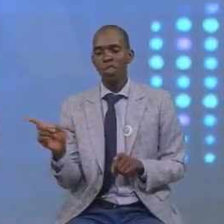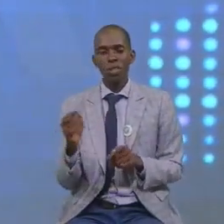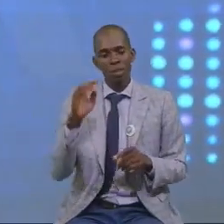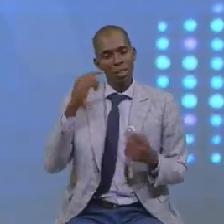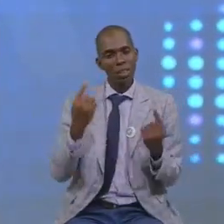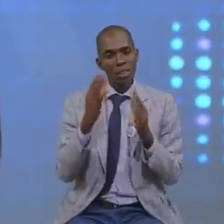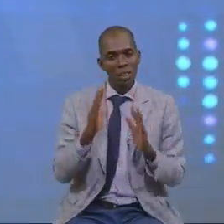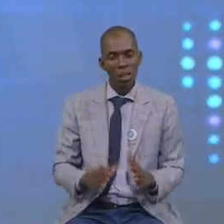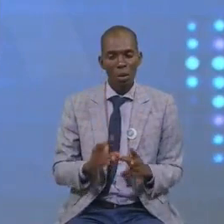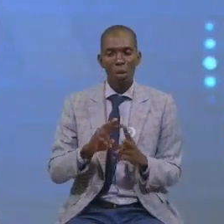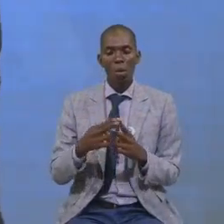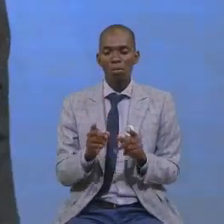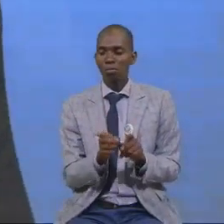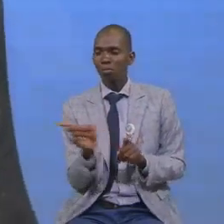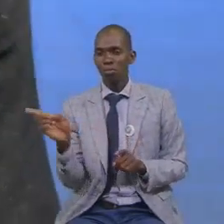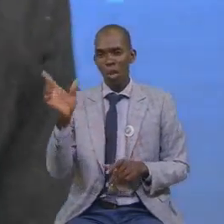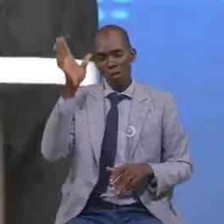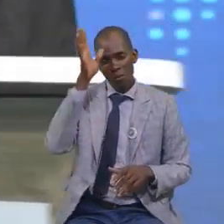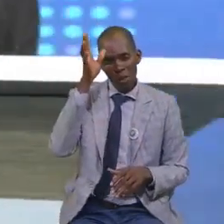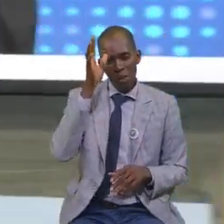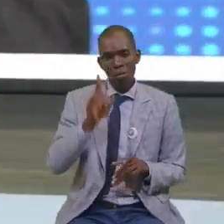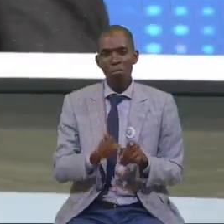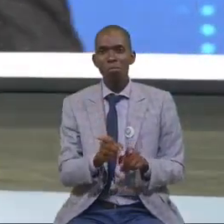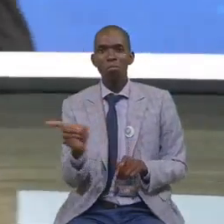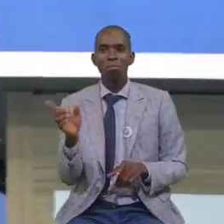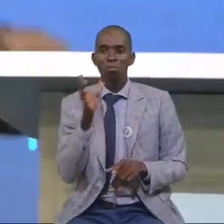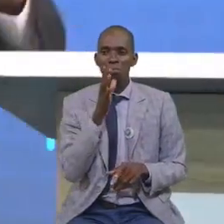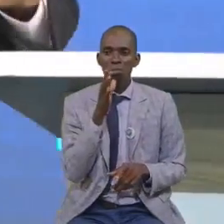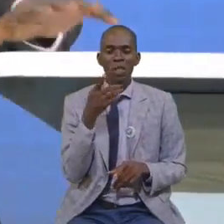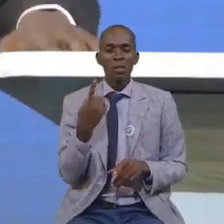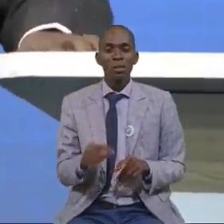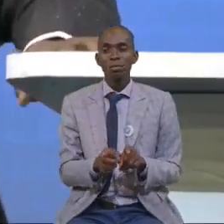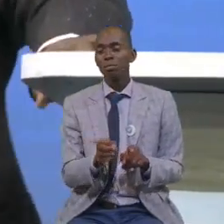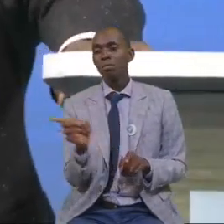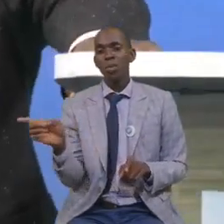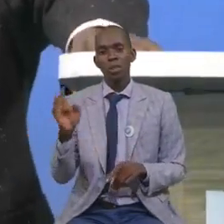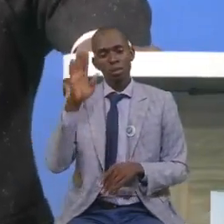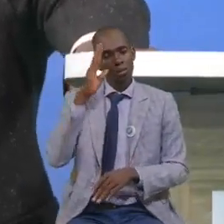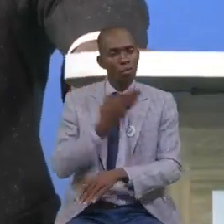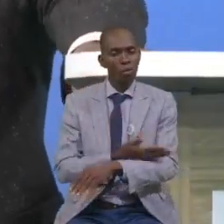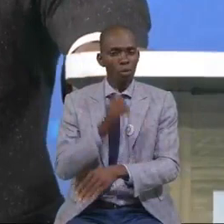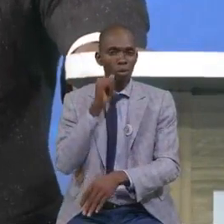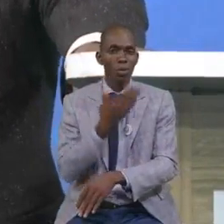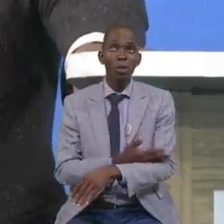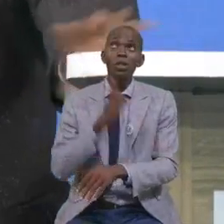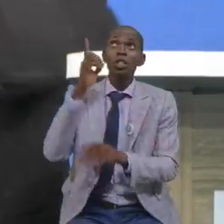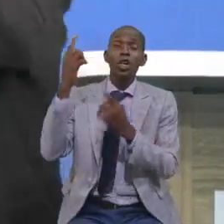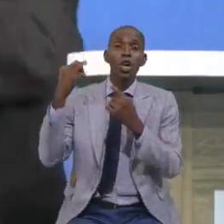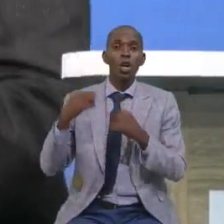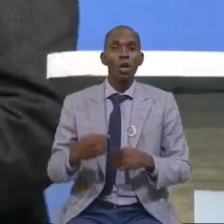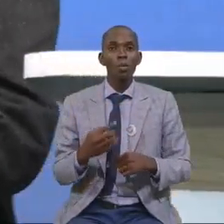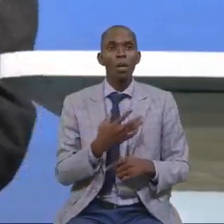the prodigal mother, the prodigal child, the prodigal daughter. He comes and he